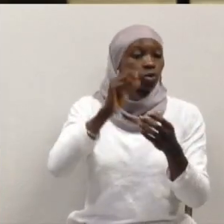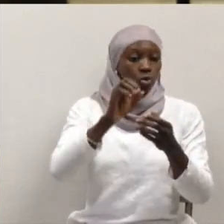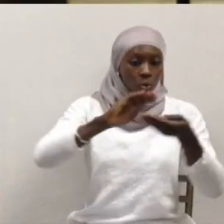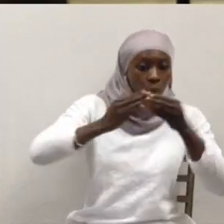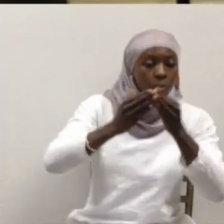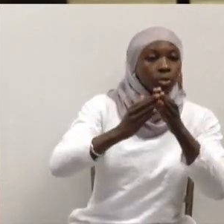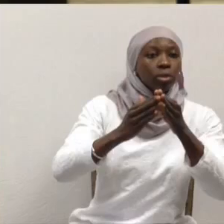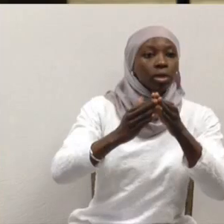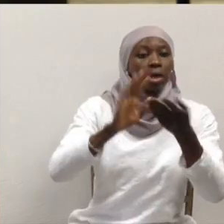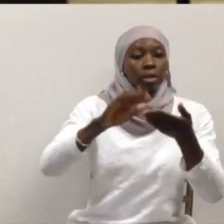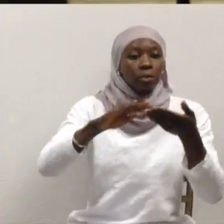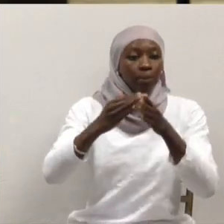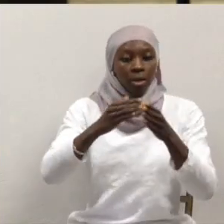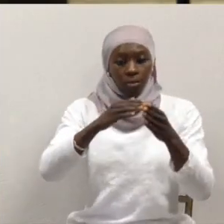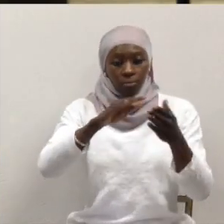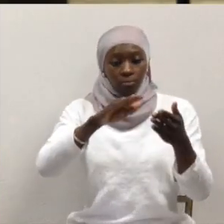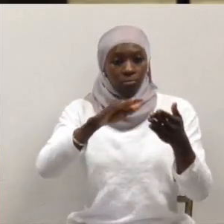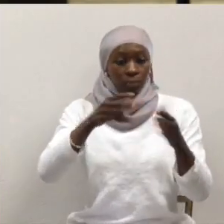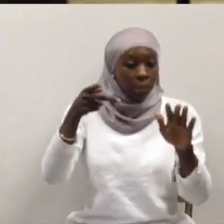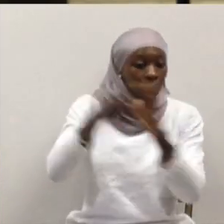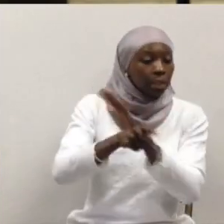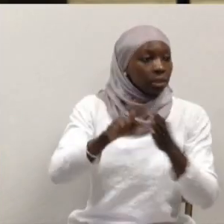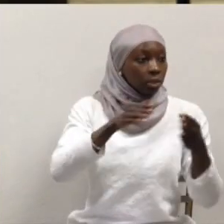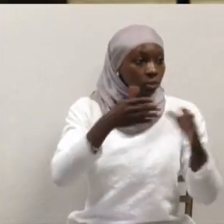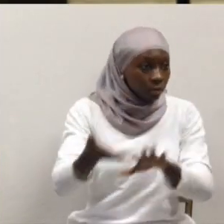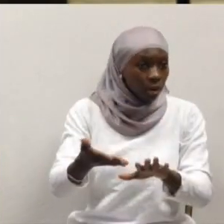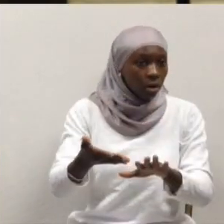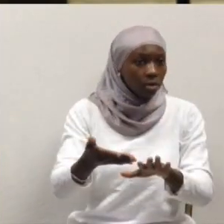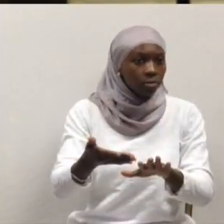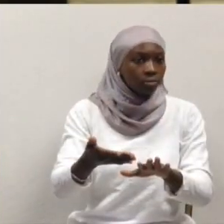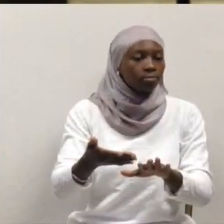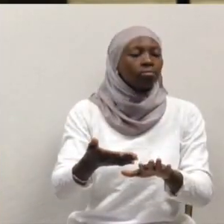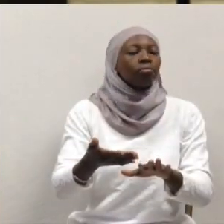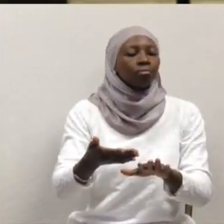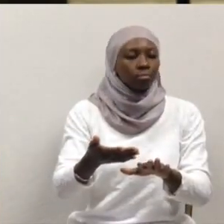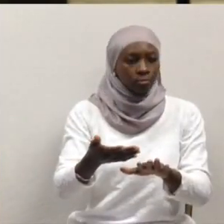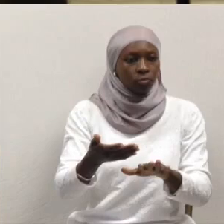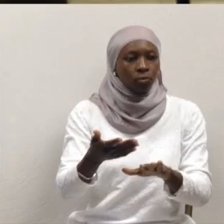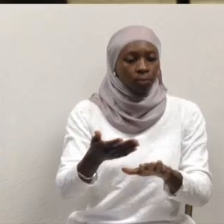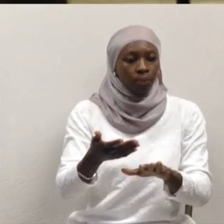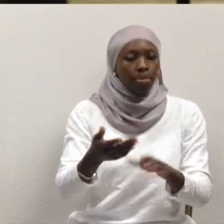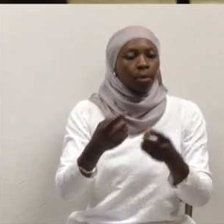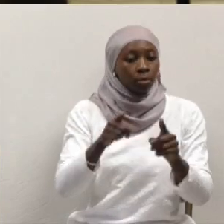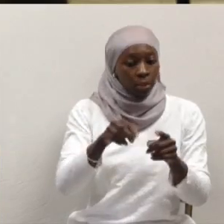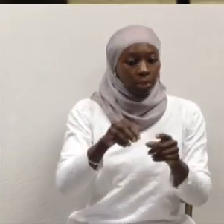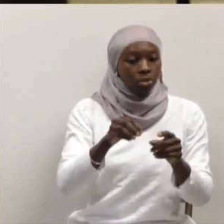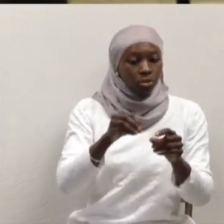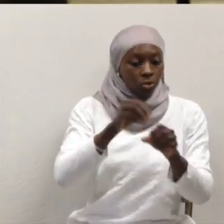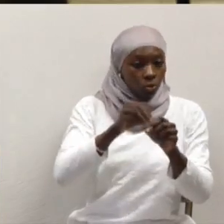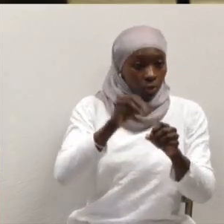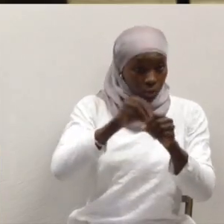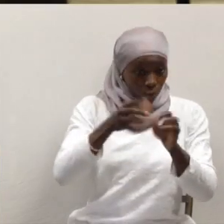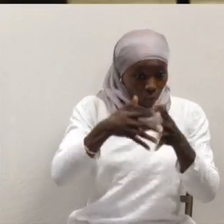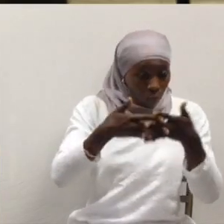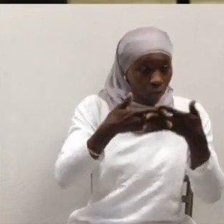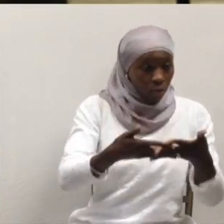is what the Quran says. The source of our knowledge and judgment and guidance is the Quran, not